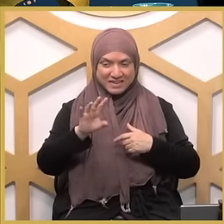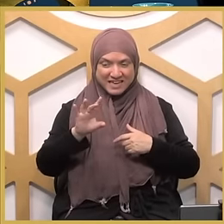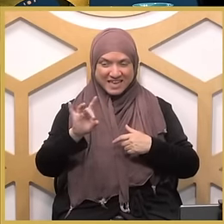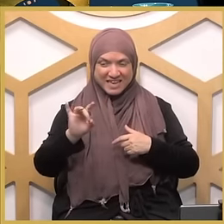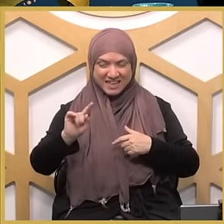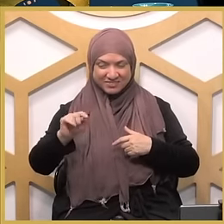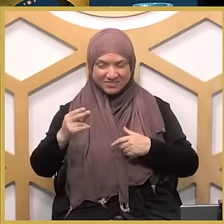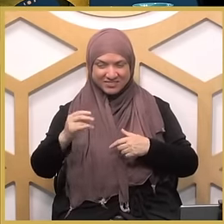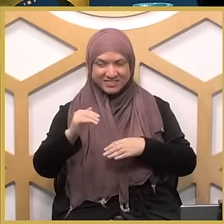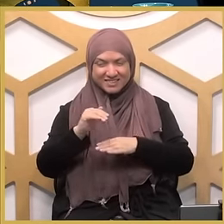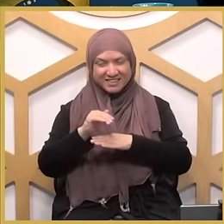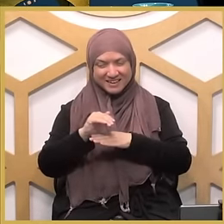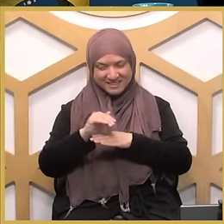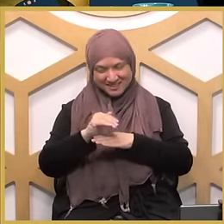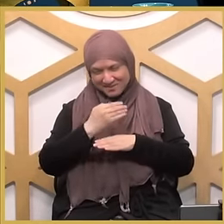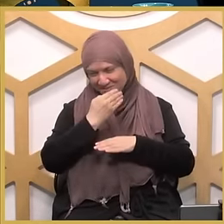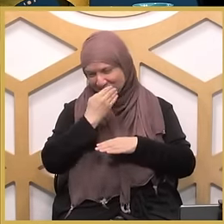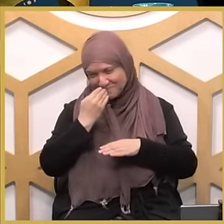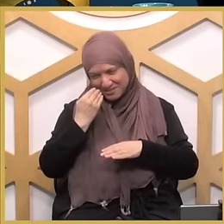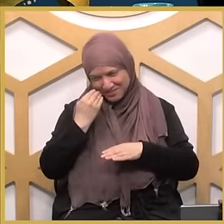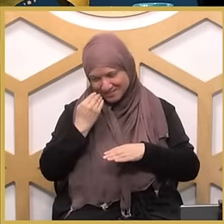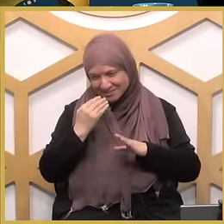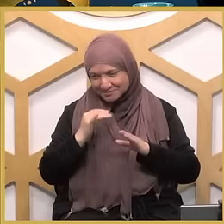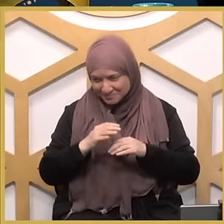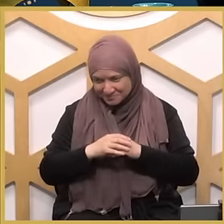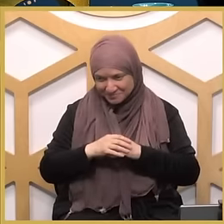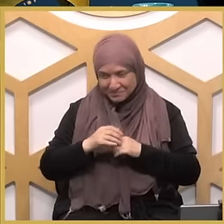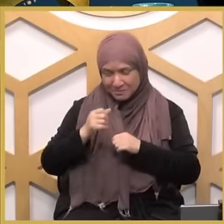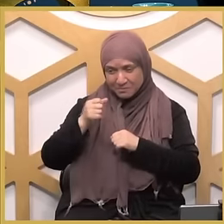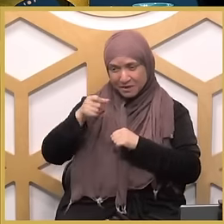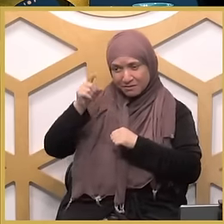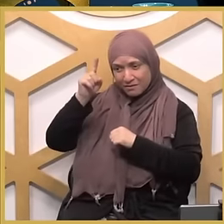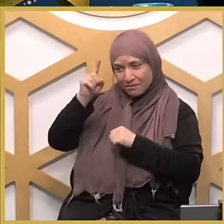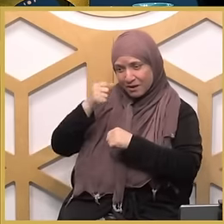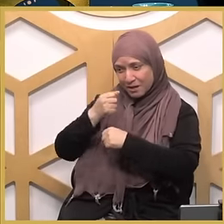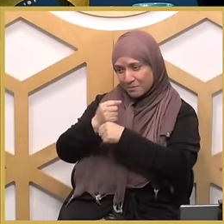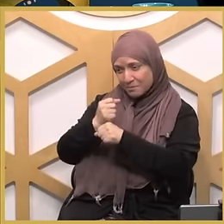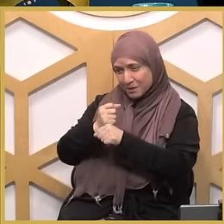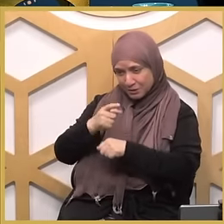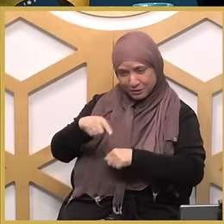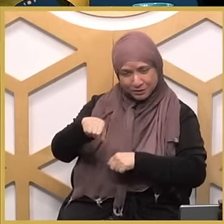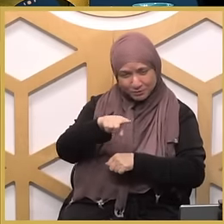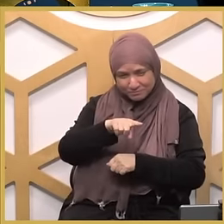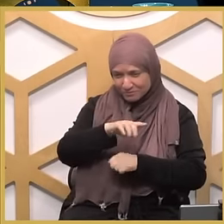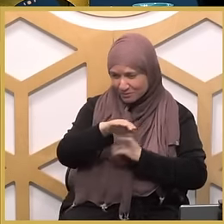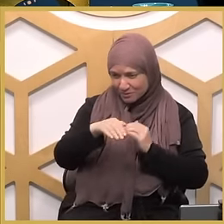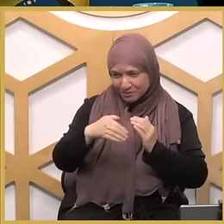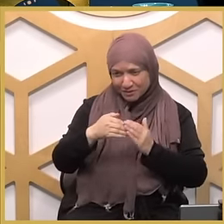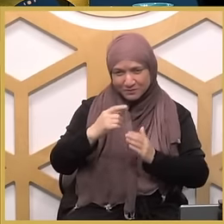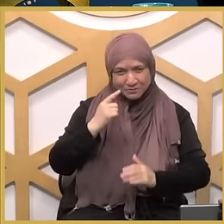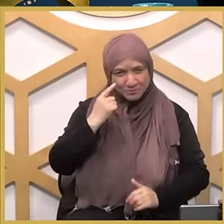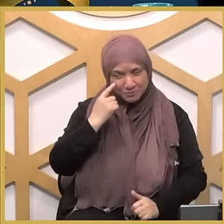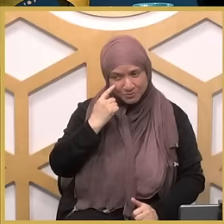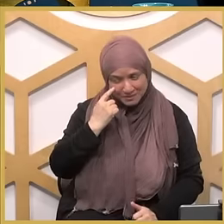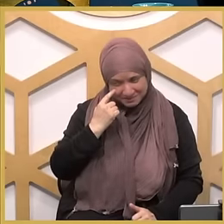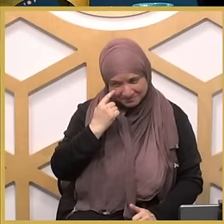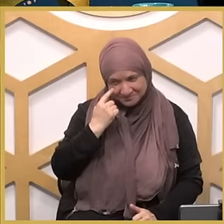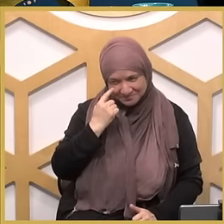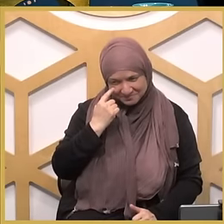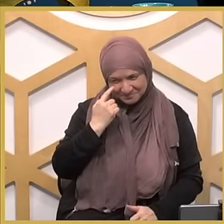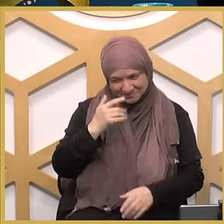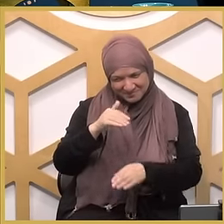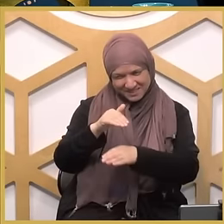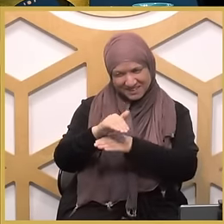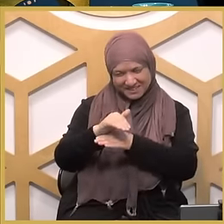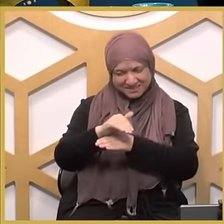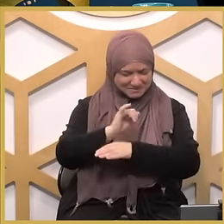among those who will witness Laylatul Qadr, Ya Rabbil Alameen. And give the full reward for Laylatul Qadr and the last 10 nights of Ramadan and the entire month of